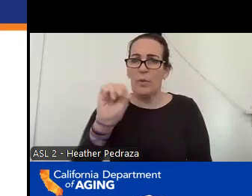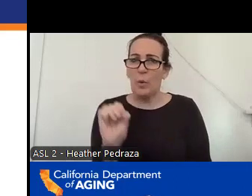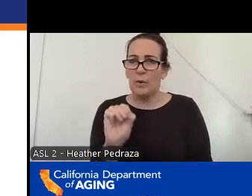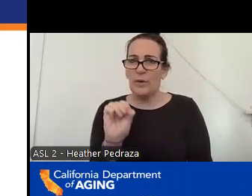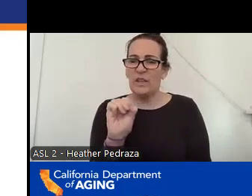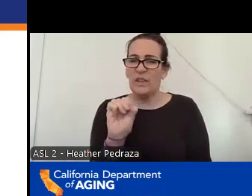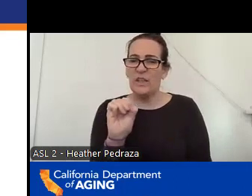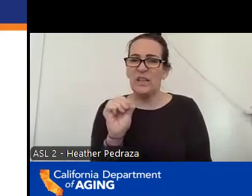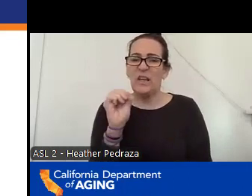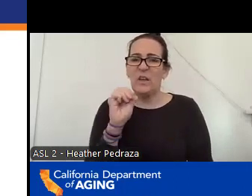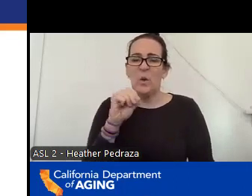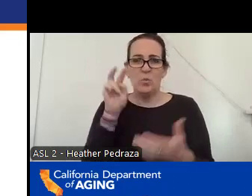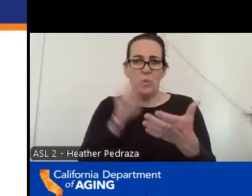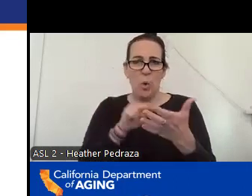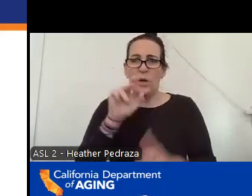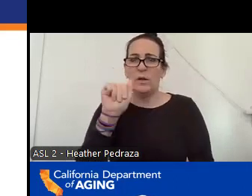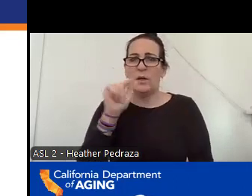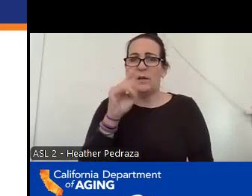agenda. There is